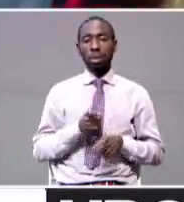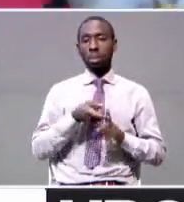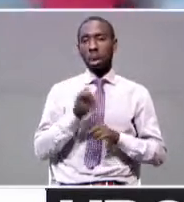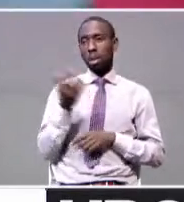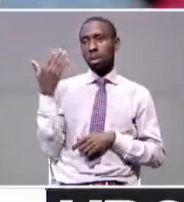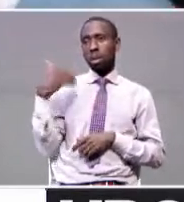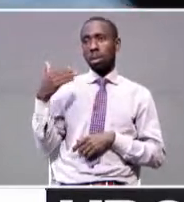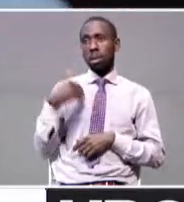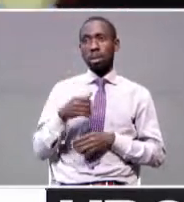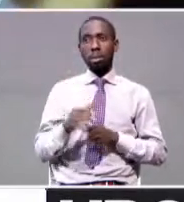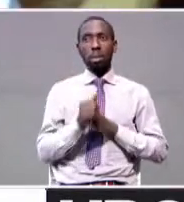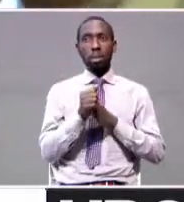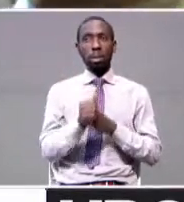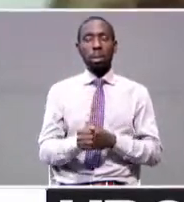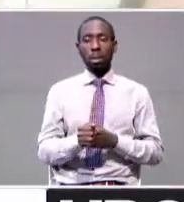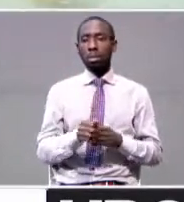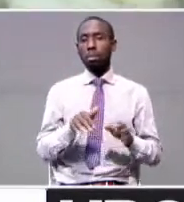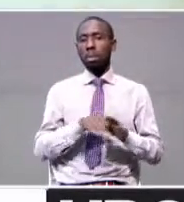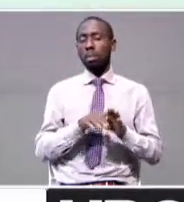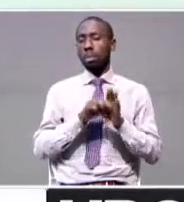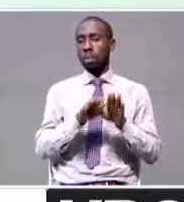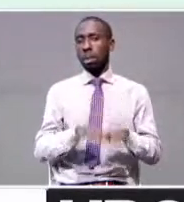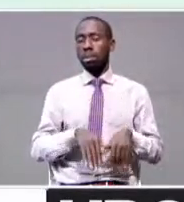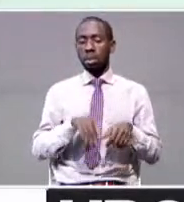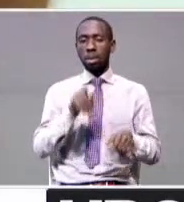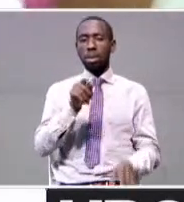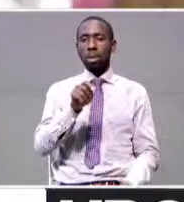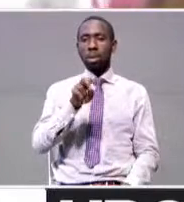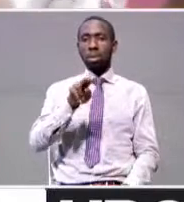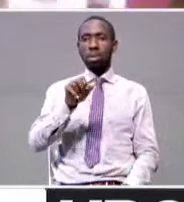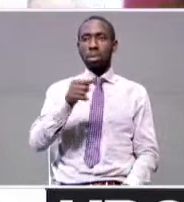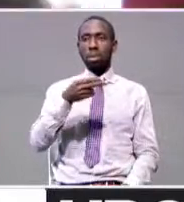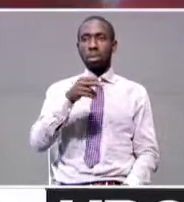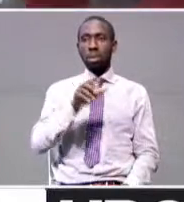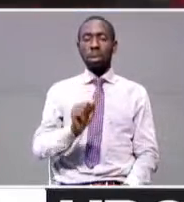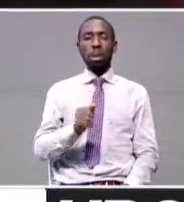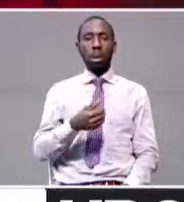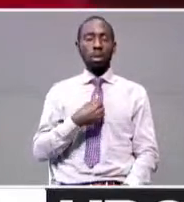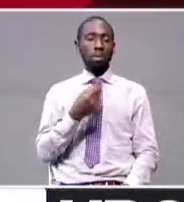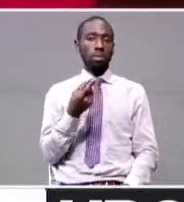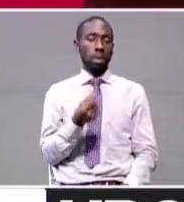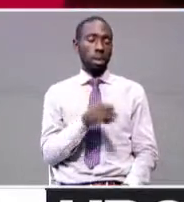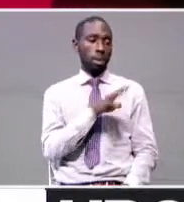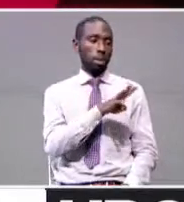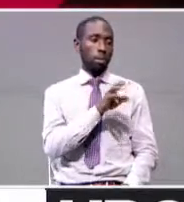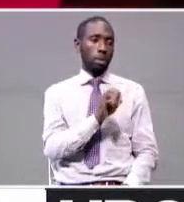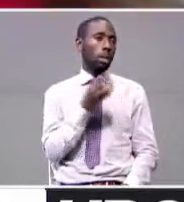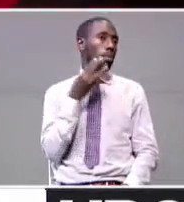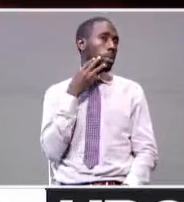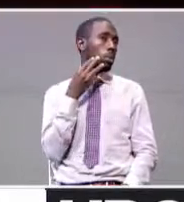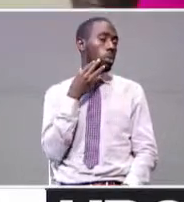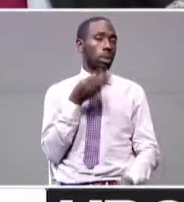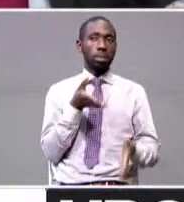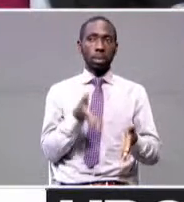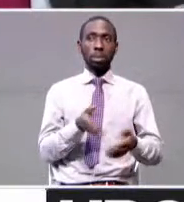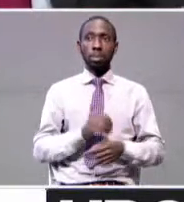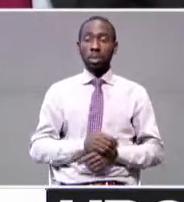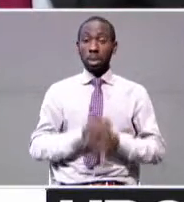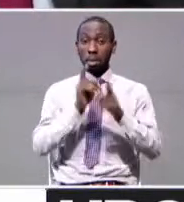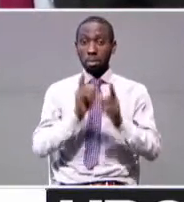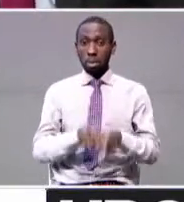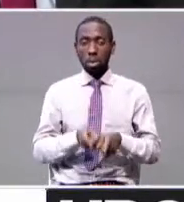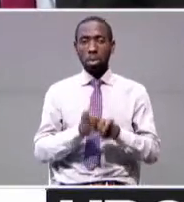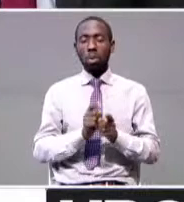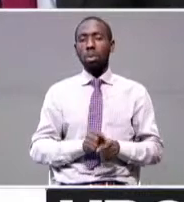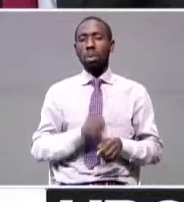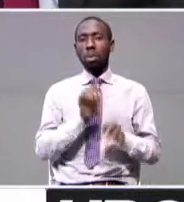mu Palamenti, Twaha Kagabo, yalabwako ng'akalakala n'ensimbi obukadde 40 eza kuno ng'atuuka mu yafeesi eyakulira